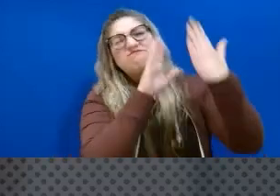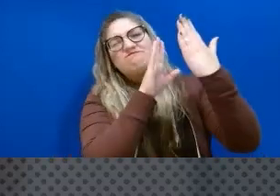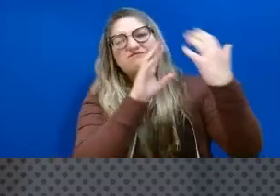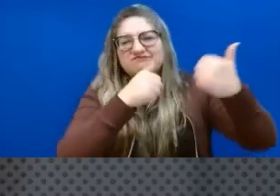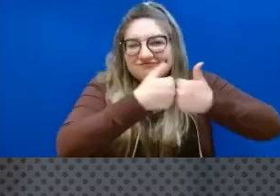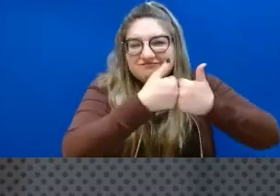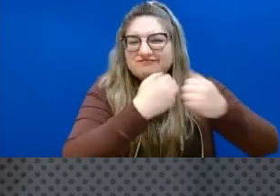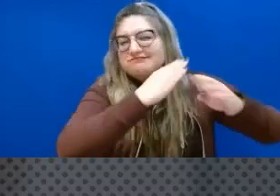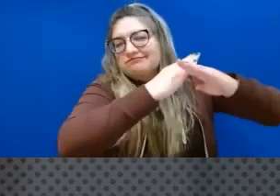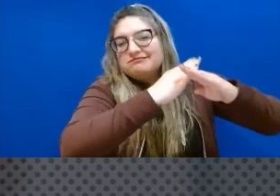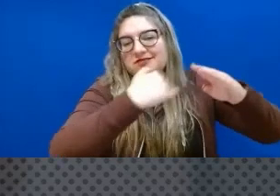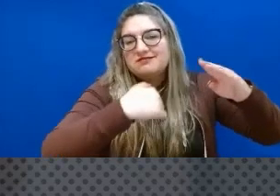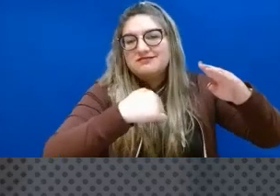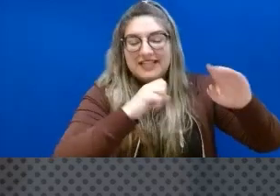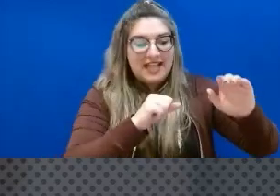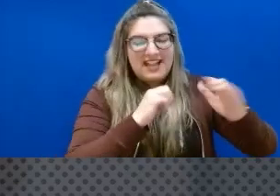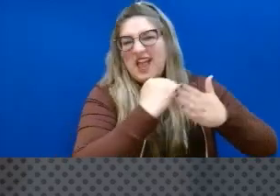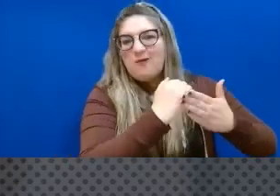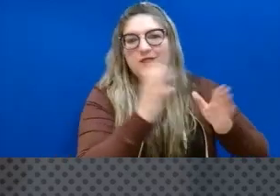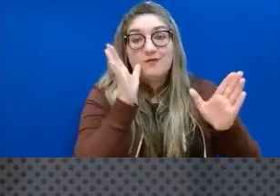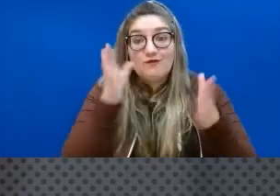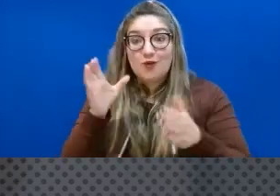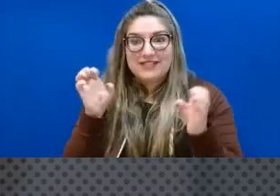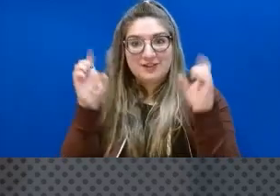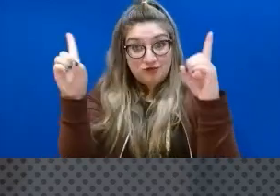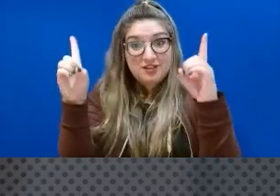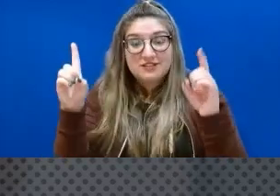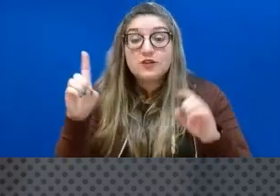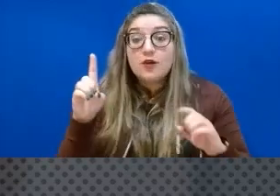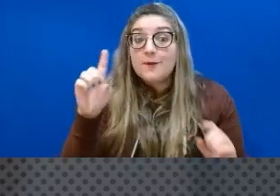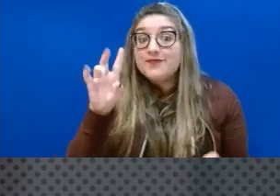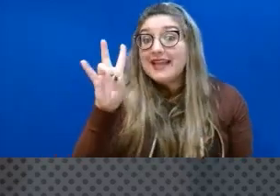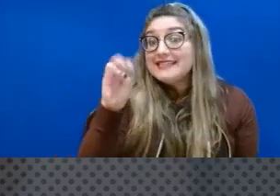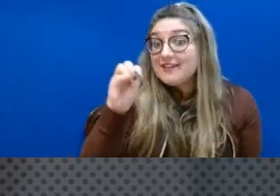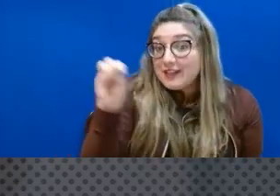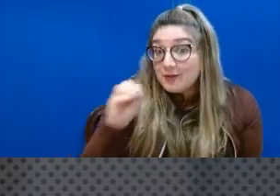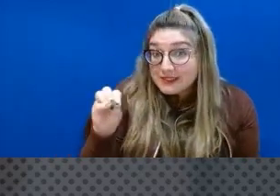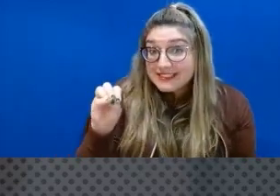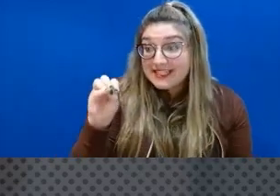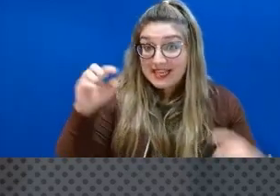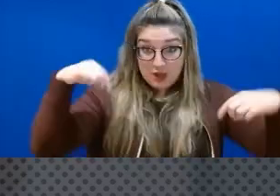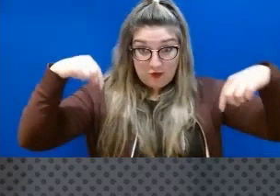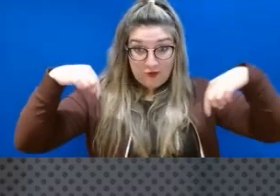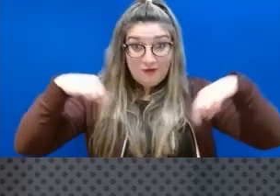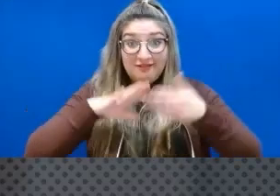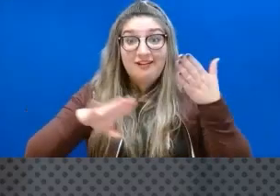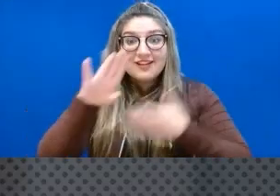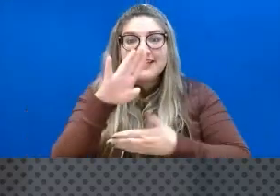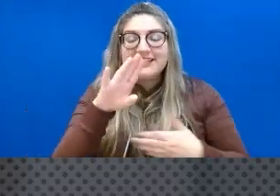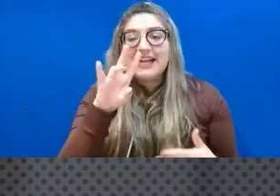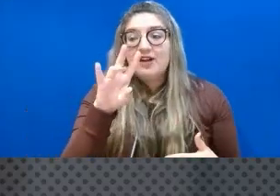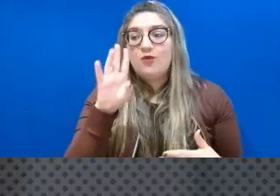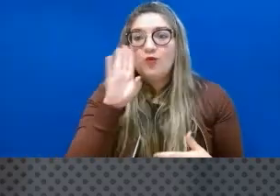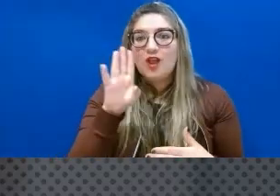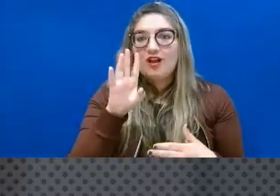their graduating. 70% of our students at Fresno City College persist past 4 years and graduate or transfer. Go